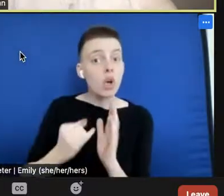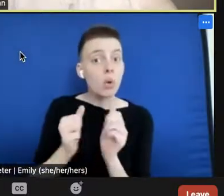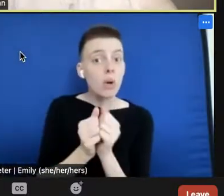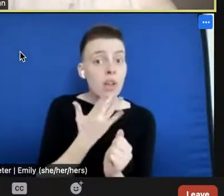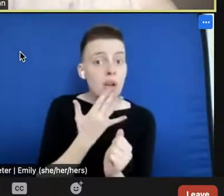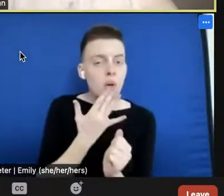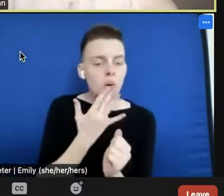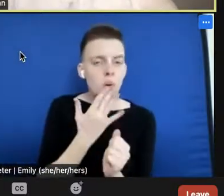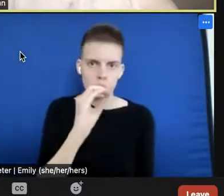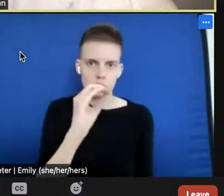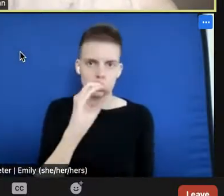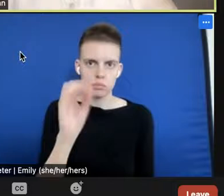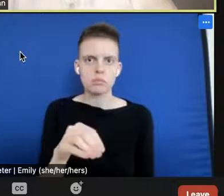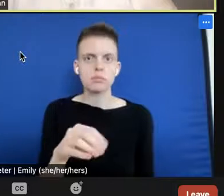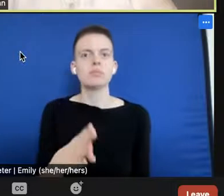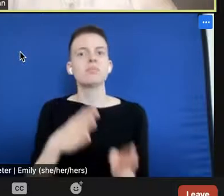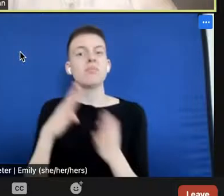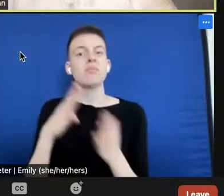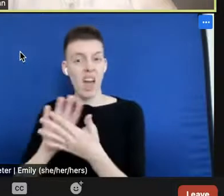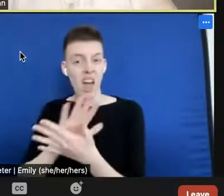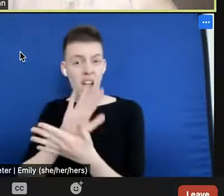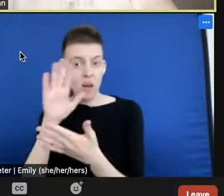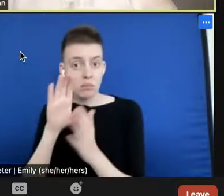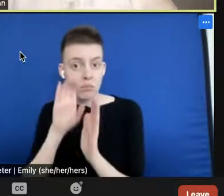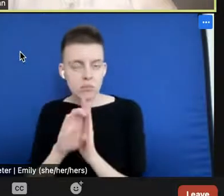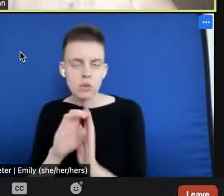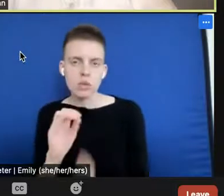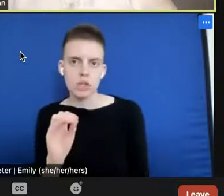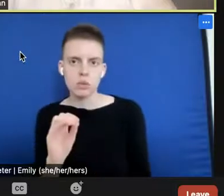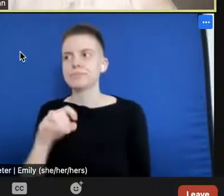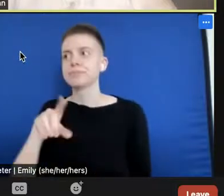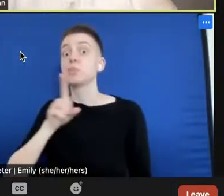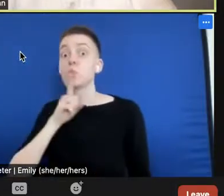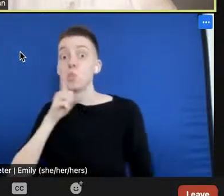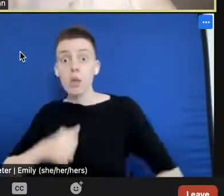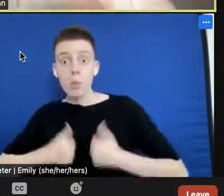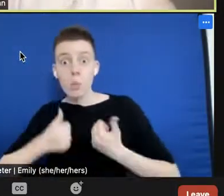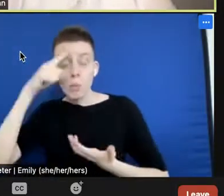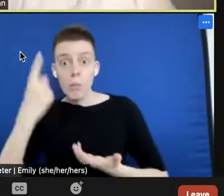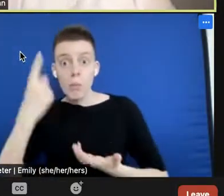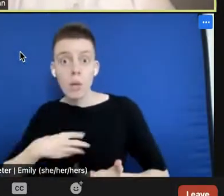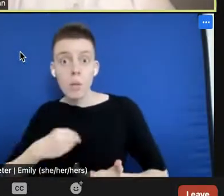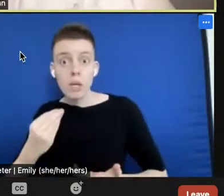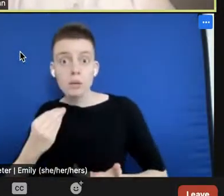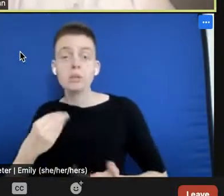images, 0. Realistic black and white, 0. Abstract black and white, 0.